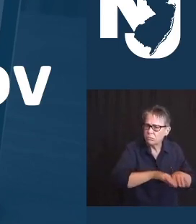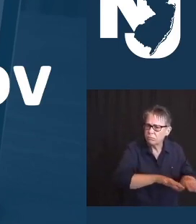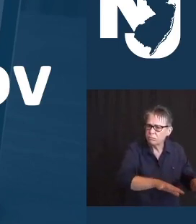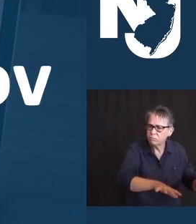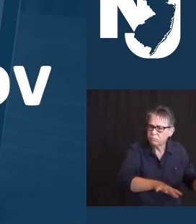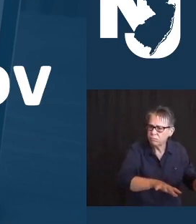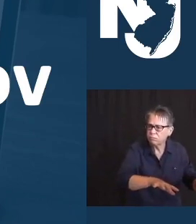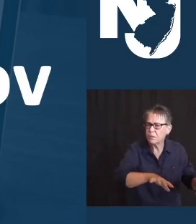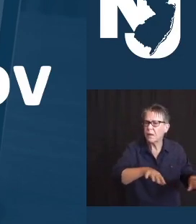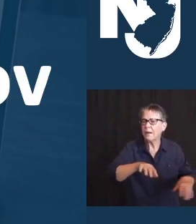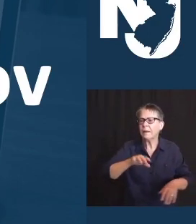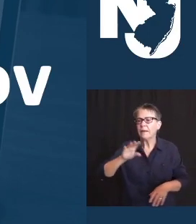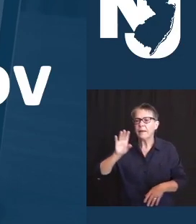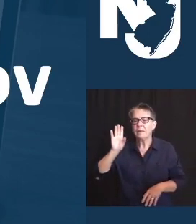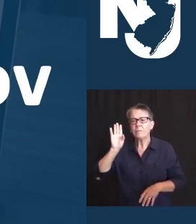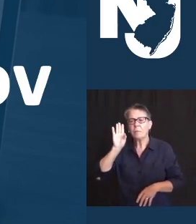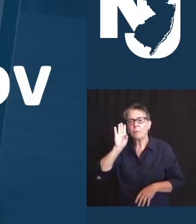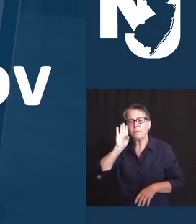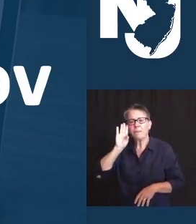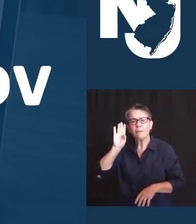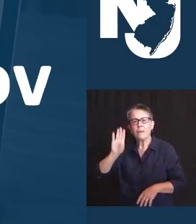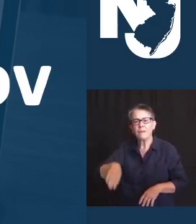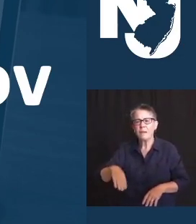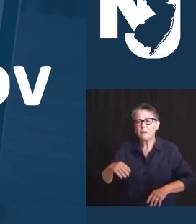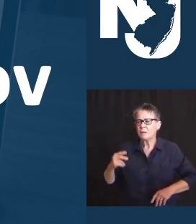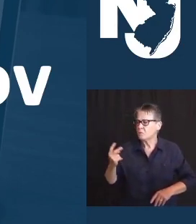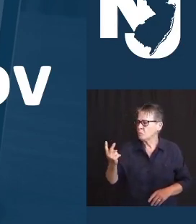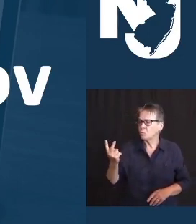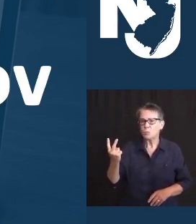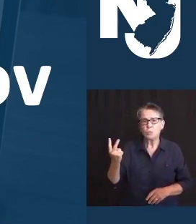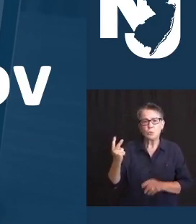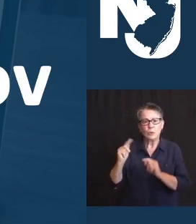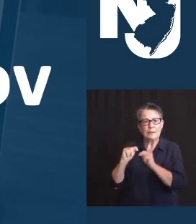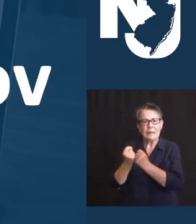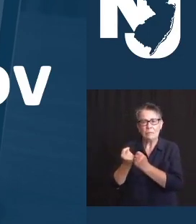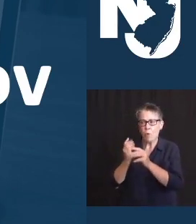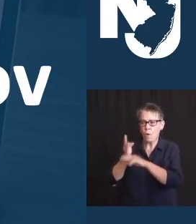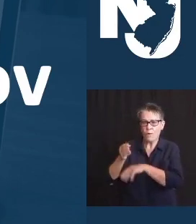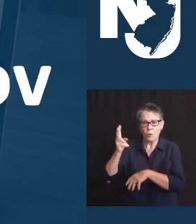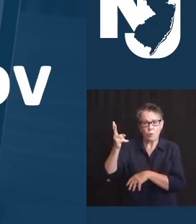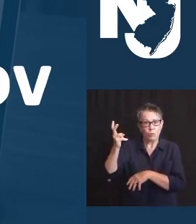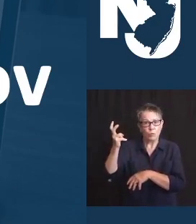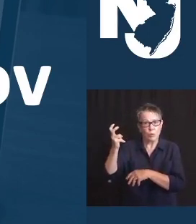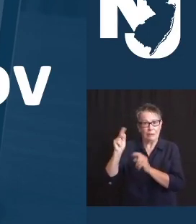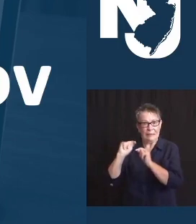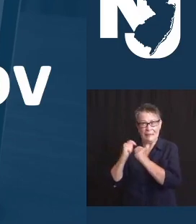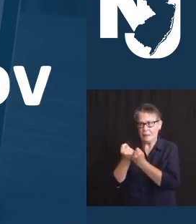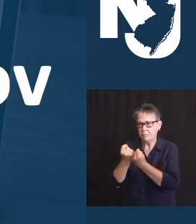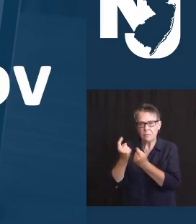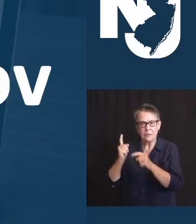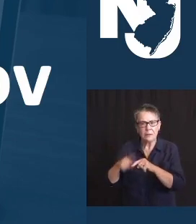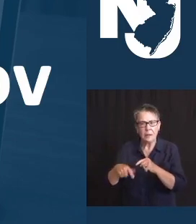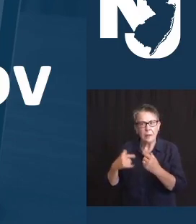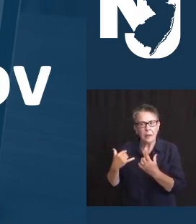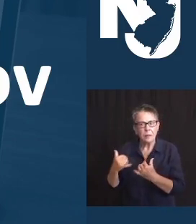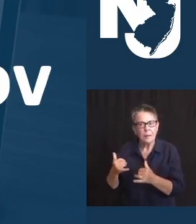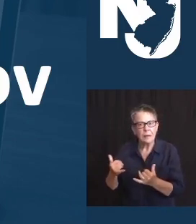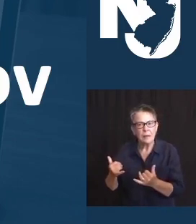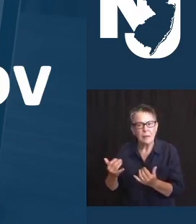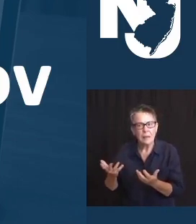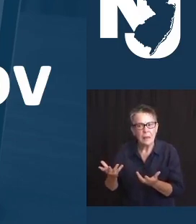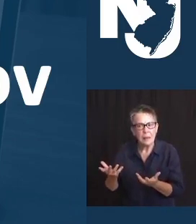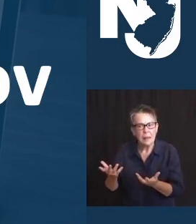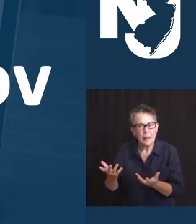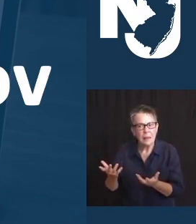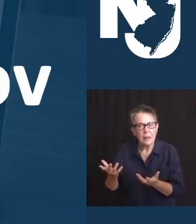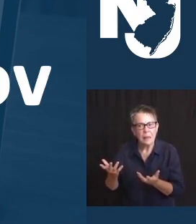So to the organizers, to the inspiration, the folks who had the inspiration to this tournament, and to each and every one of the participants,